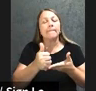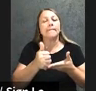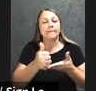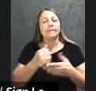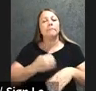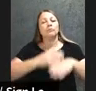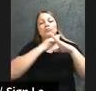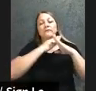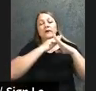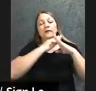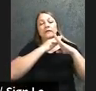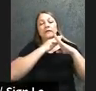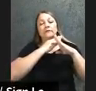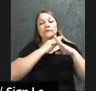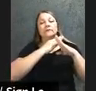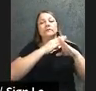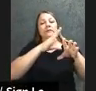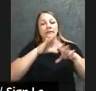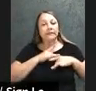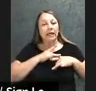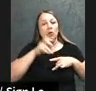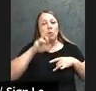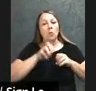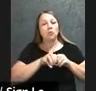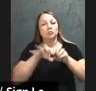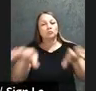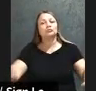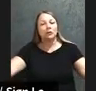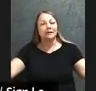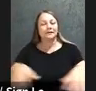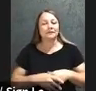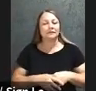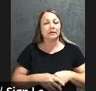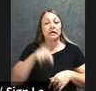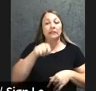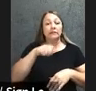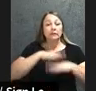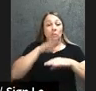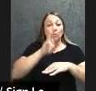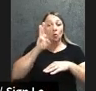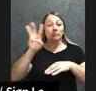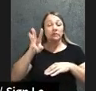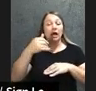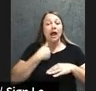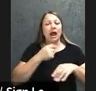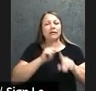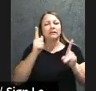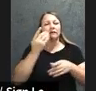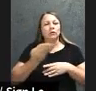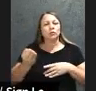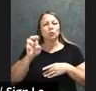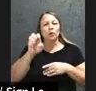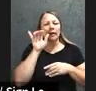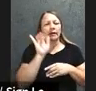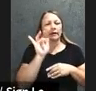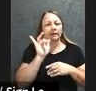prevent you from getting and spreading COVID-19. So on that website, there's a really neat interactive tool where you can click,